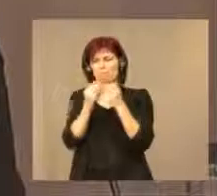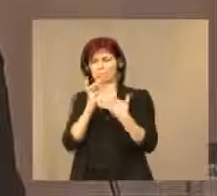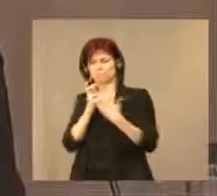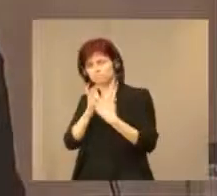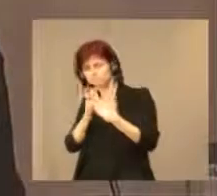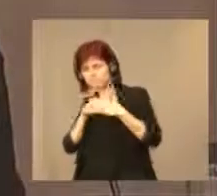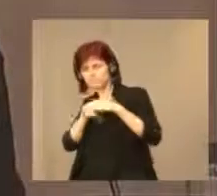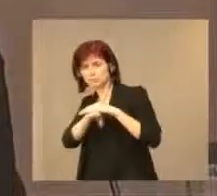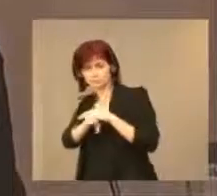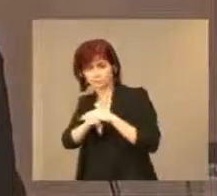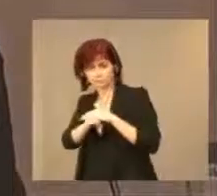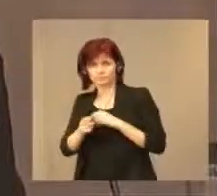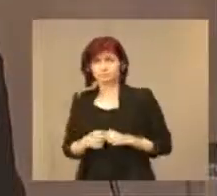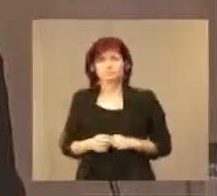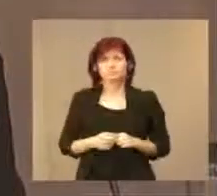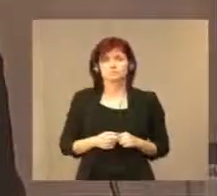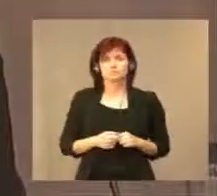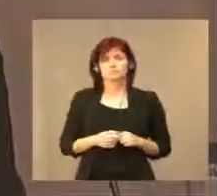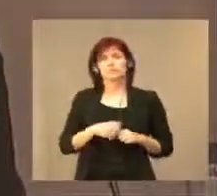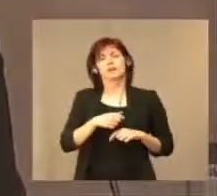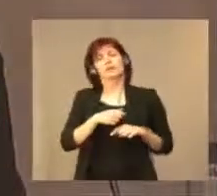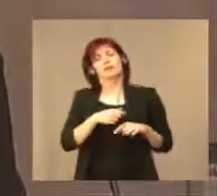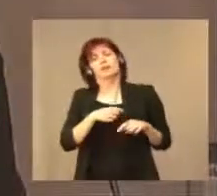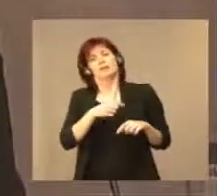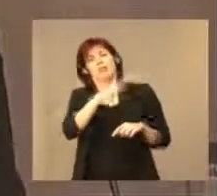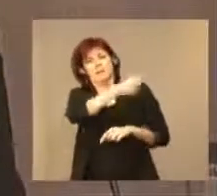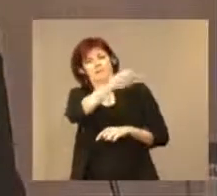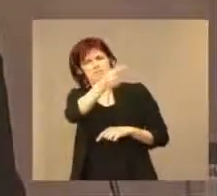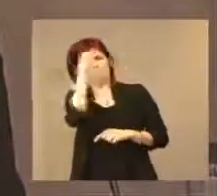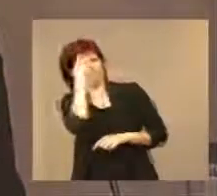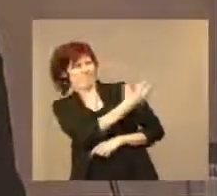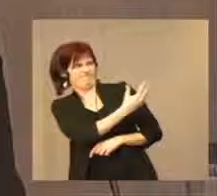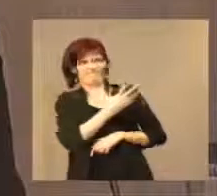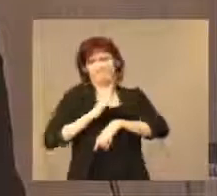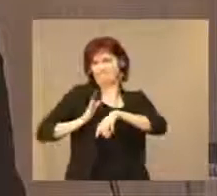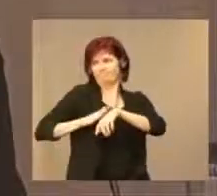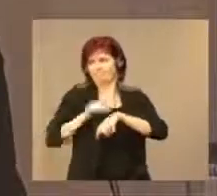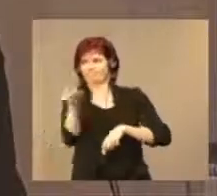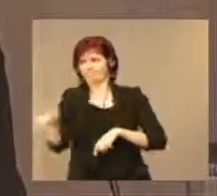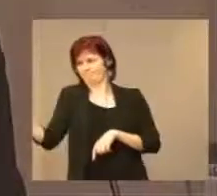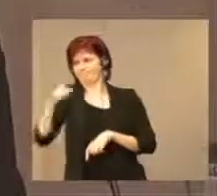to note to the government that employers are less accommodating.